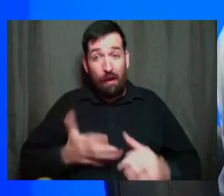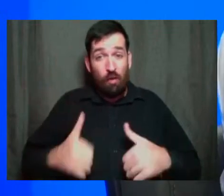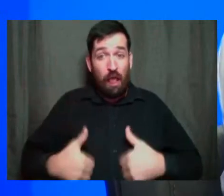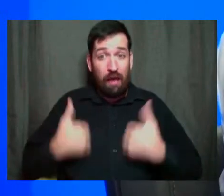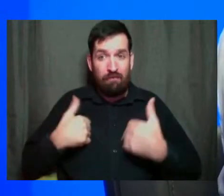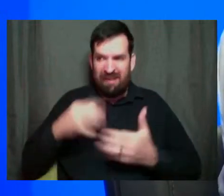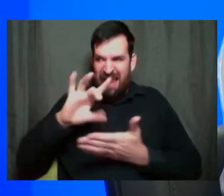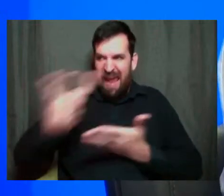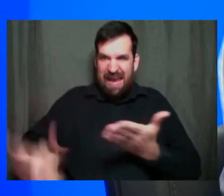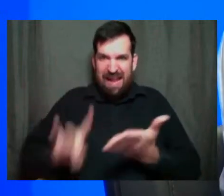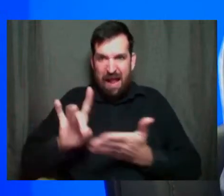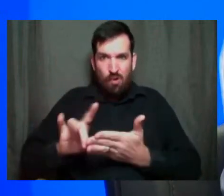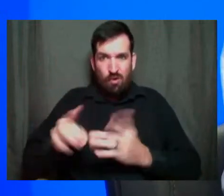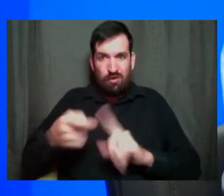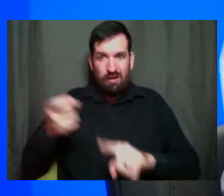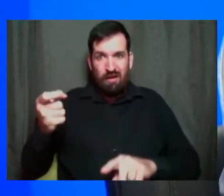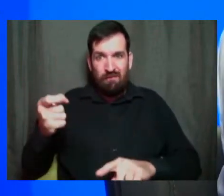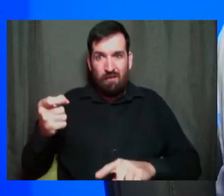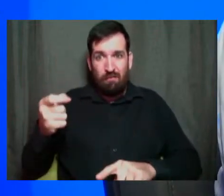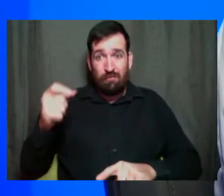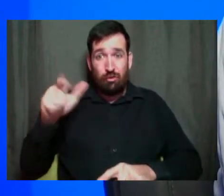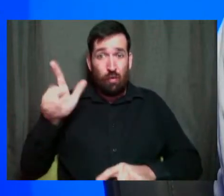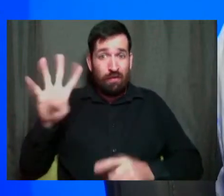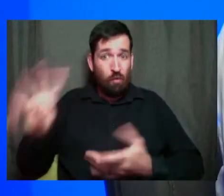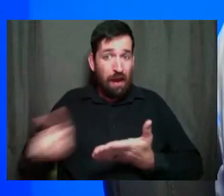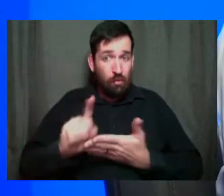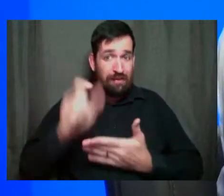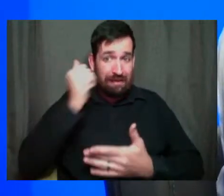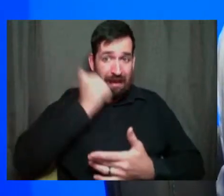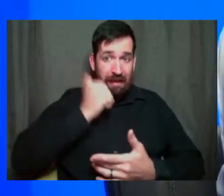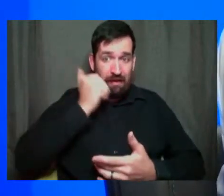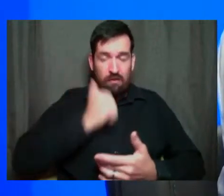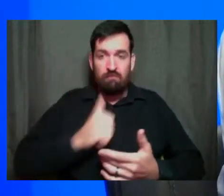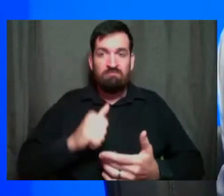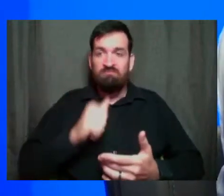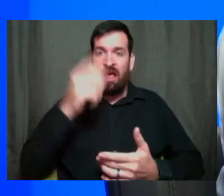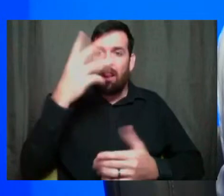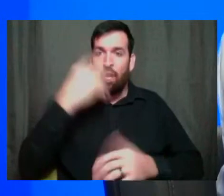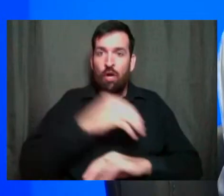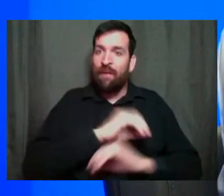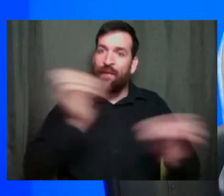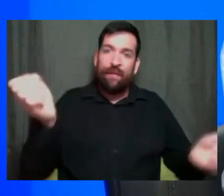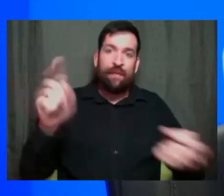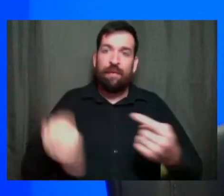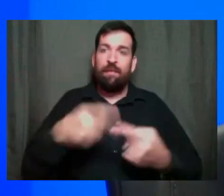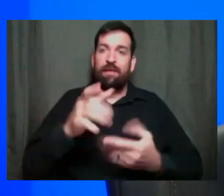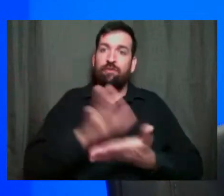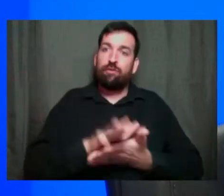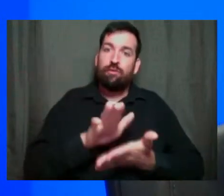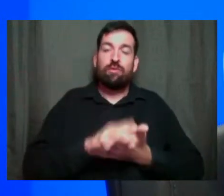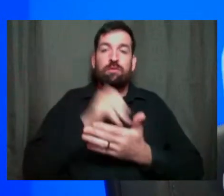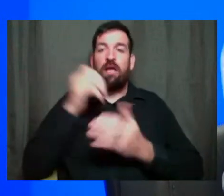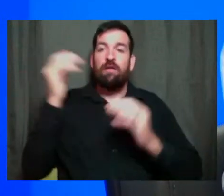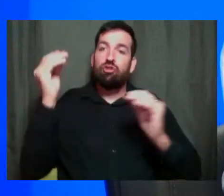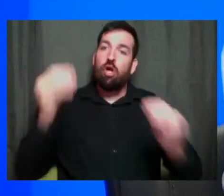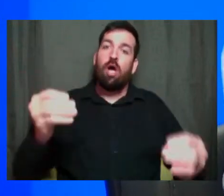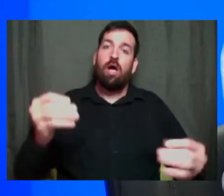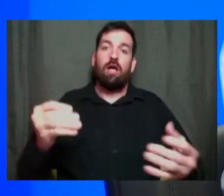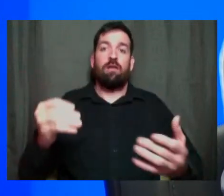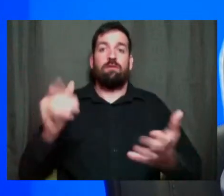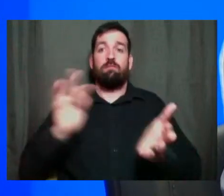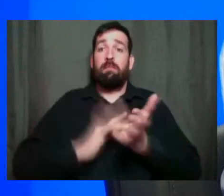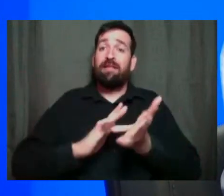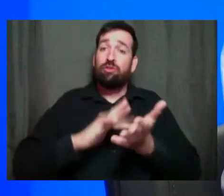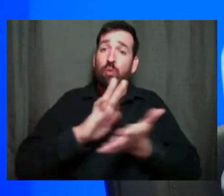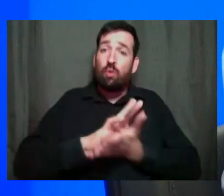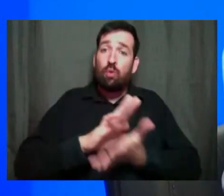24-hour day, we've not learned about it in school. We've not taught it in med school and residency